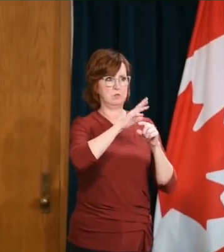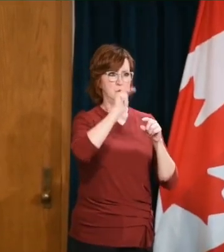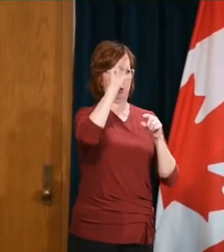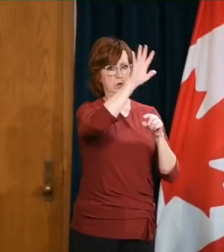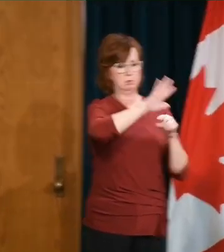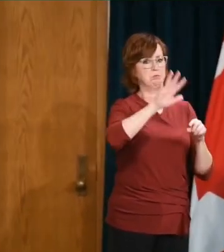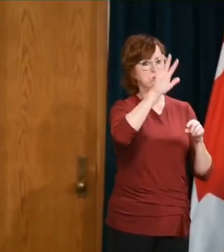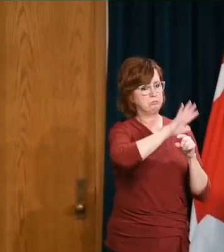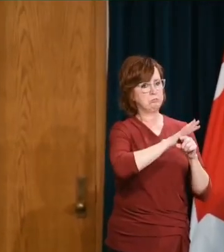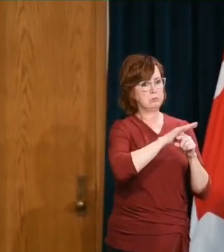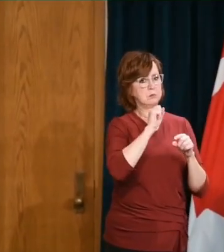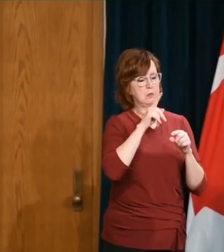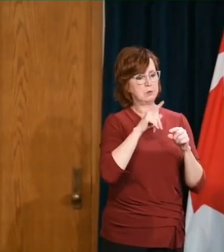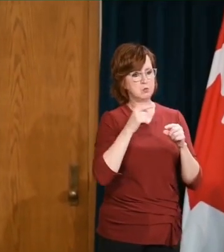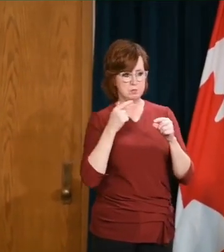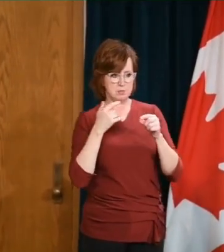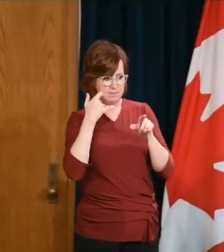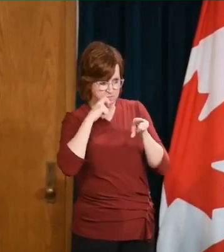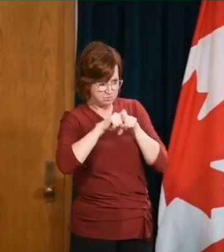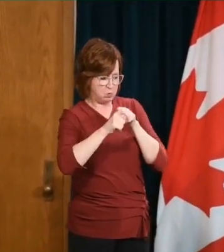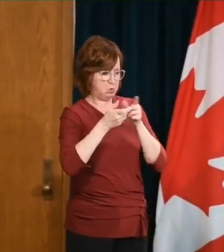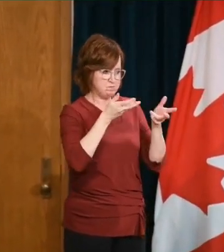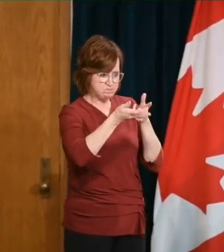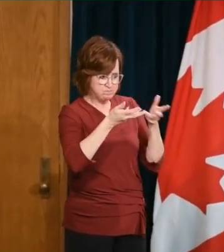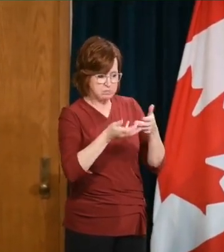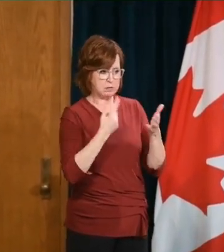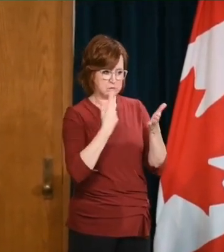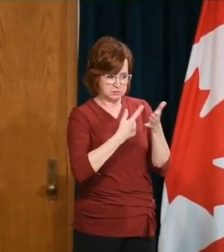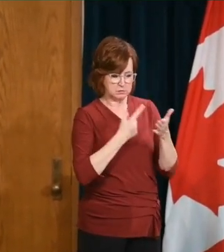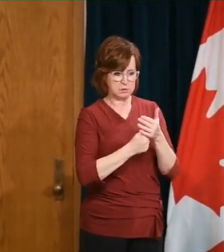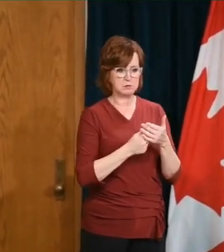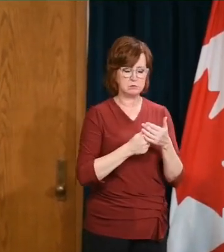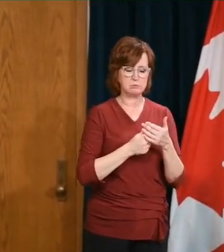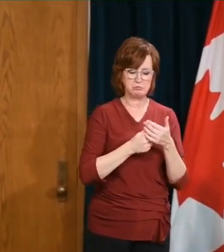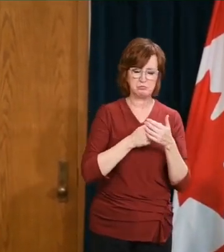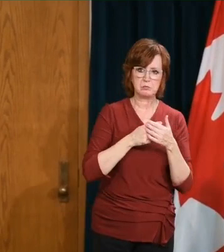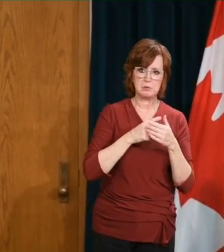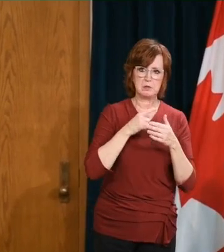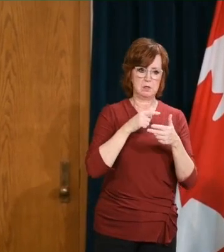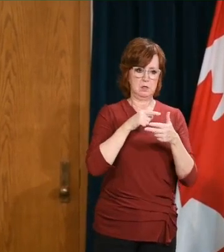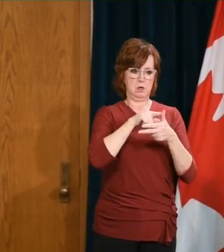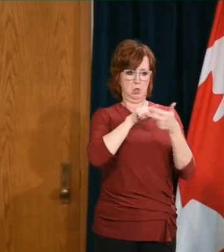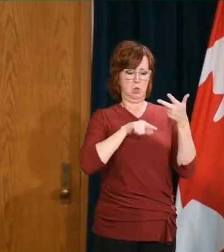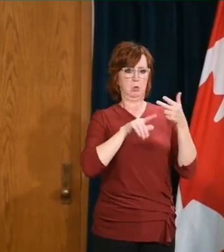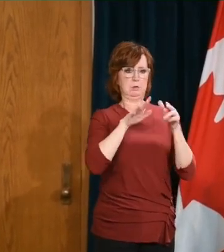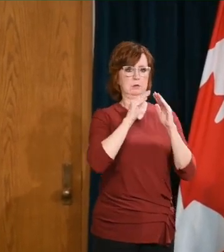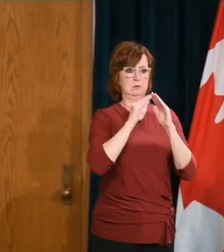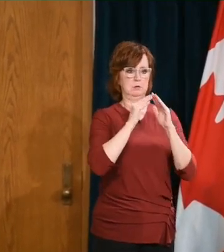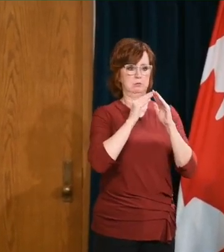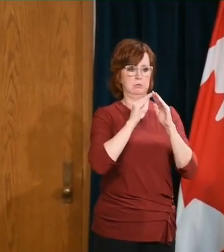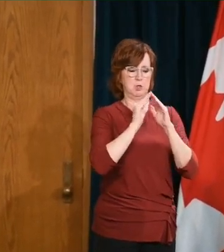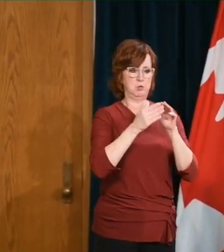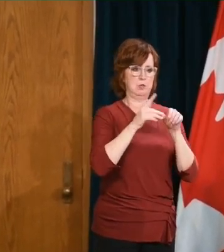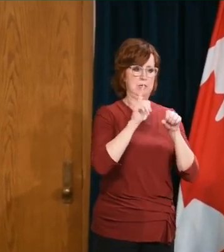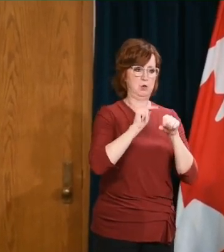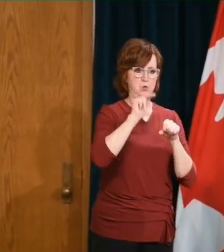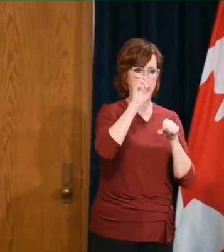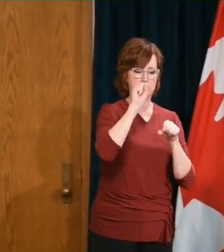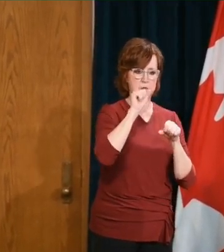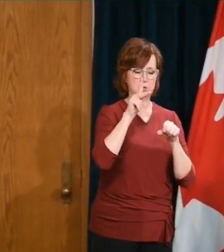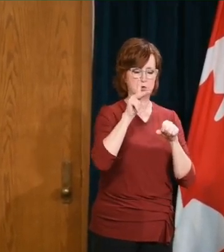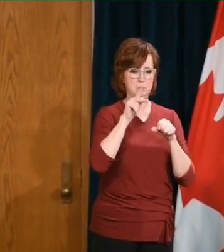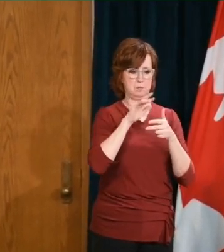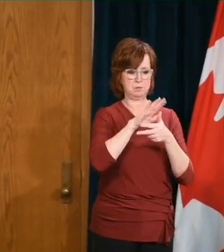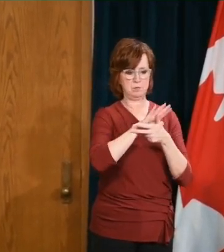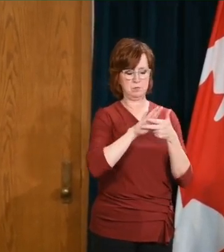to have conversations around how we are safeguarding those communities and how we can work mutually